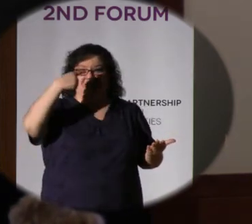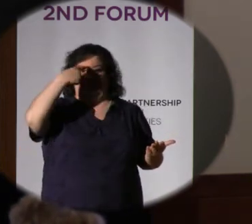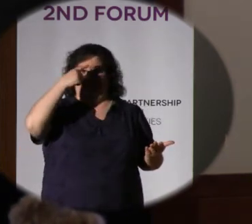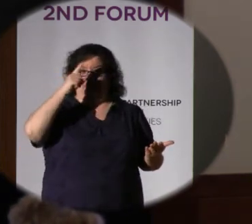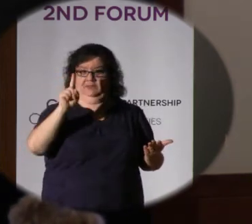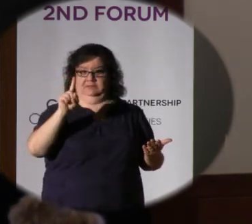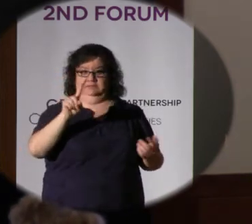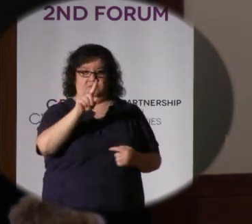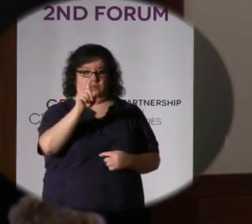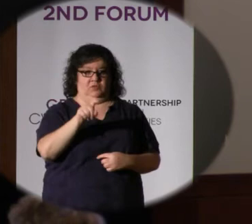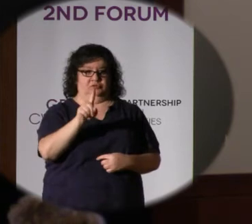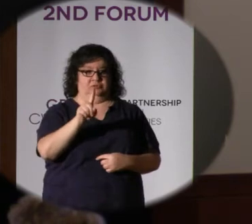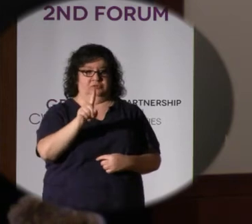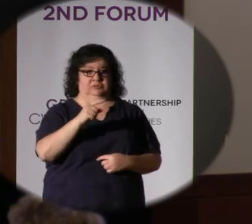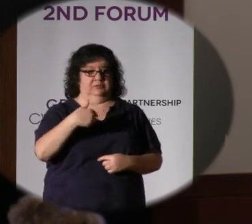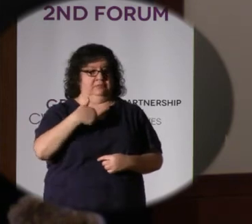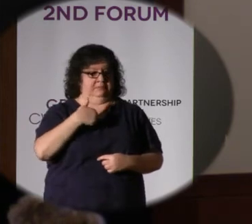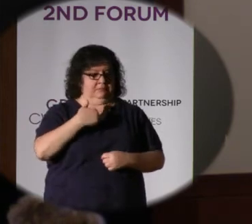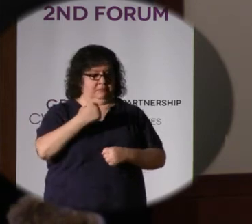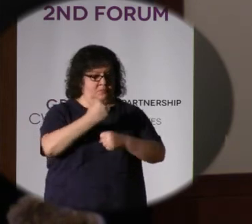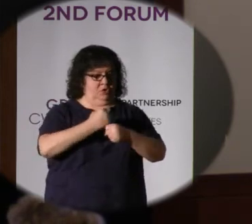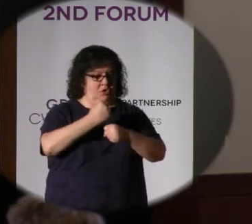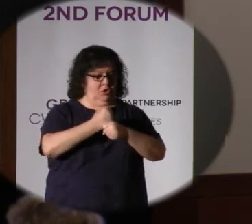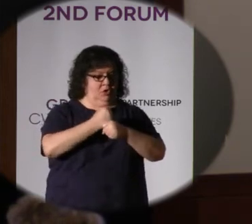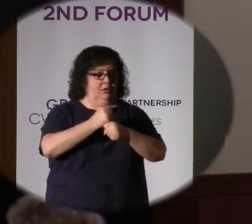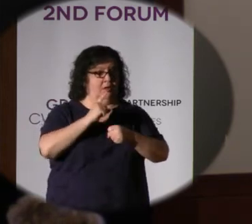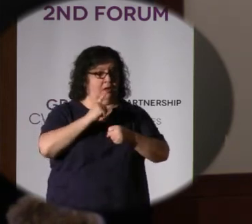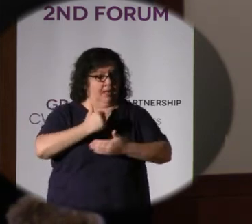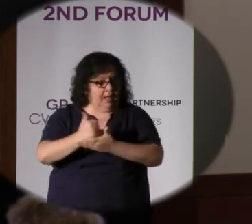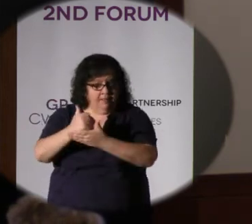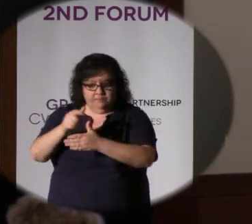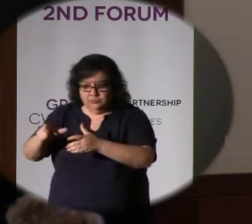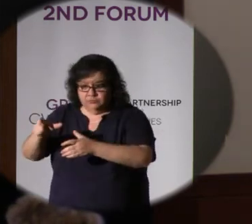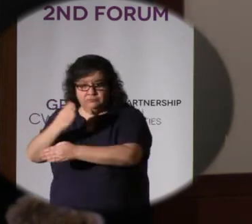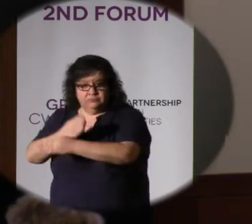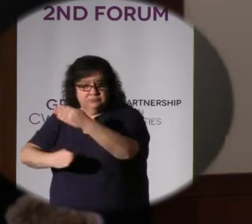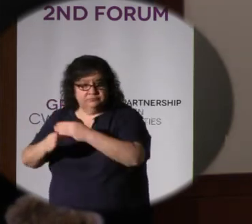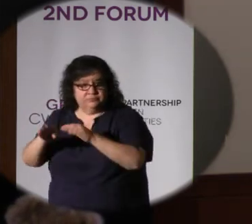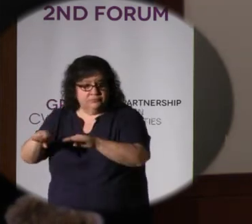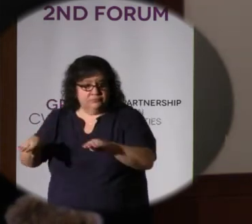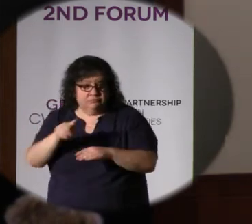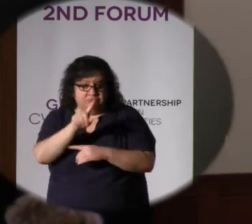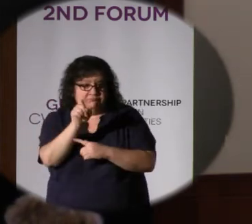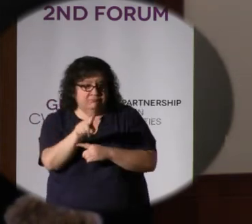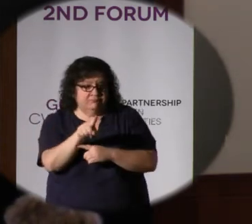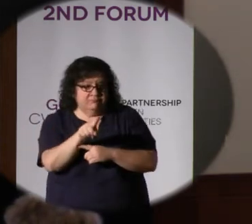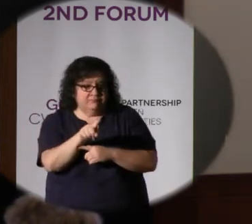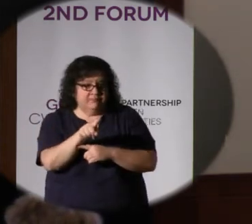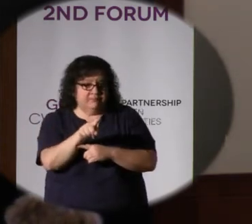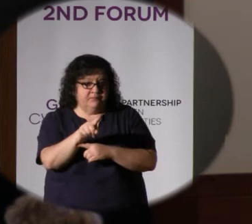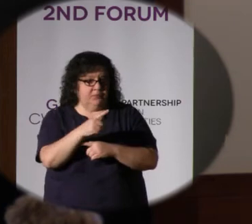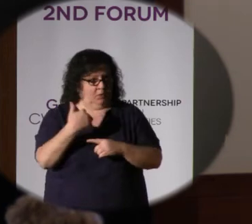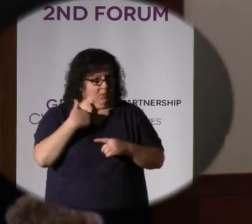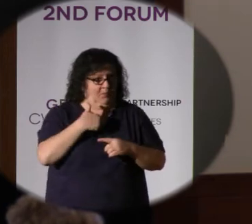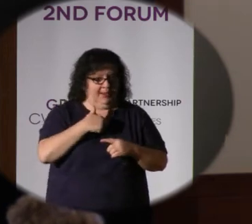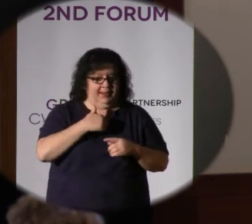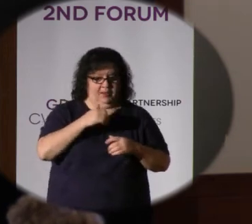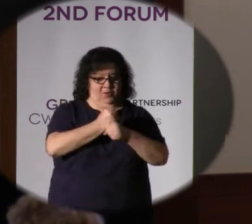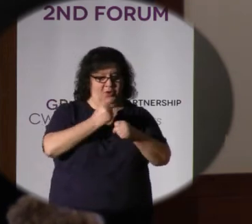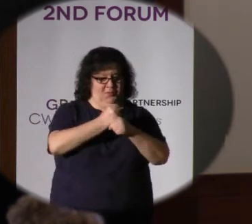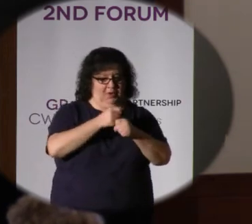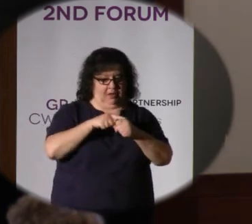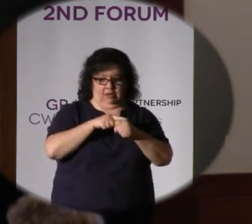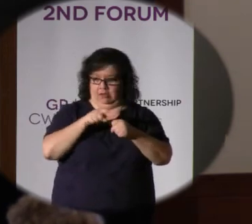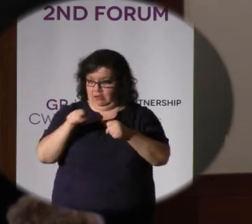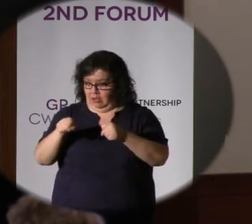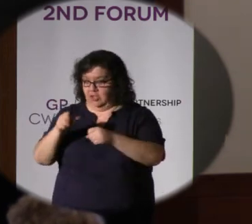disabilities, to flourish and to pursue their own ambitions and dreams. Not